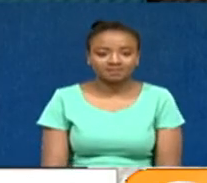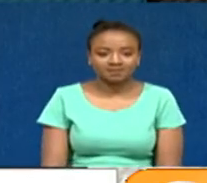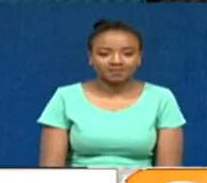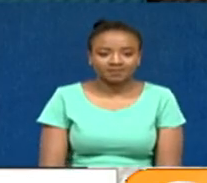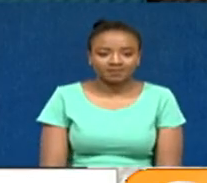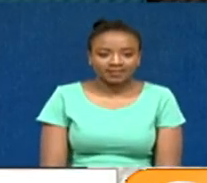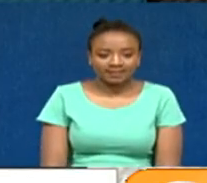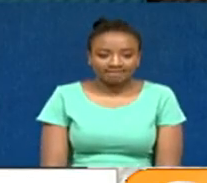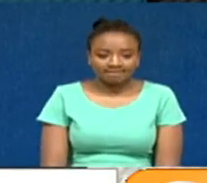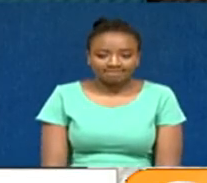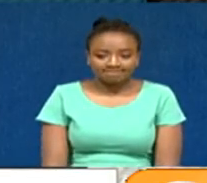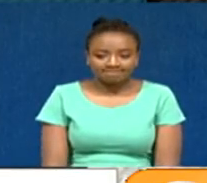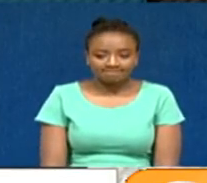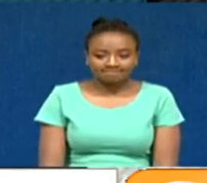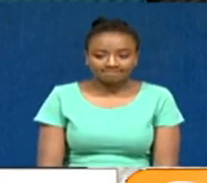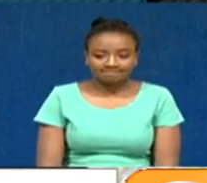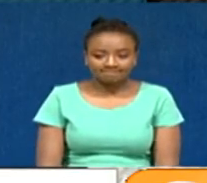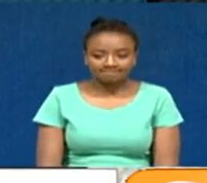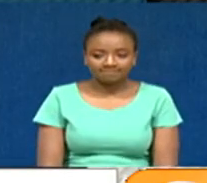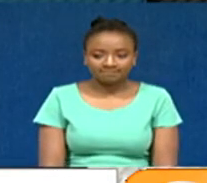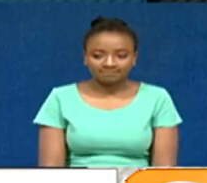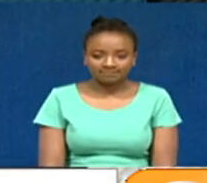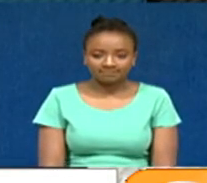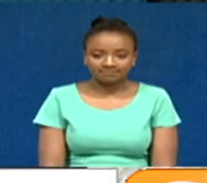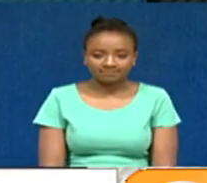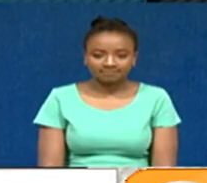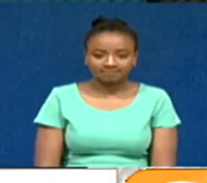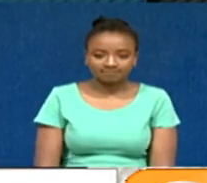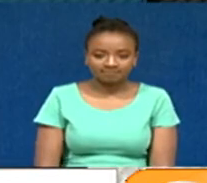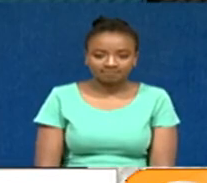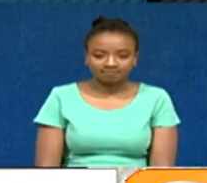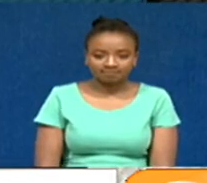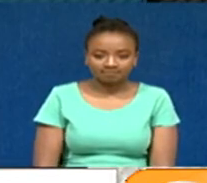shillings in total held in the Sacco's new and old shares account system, and